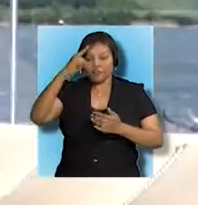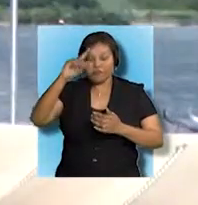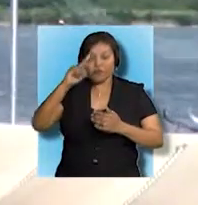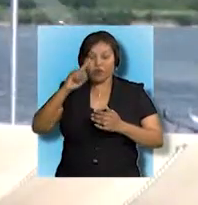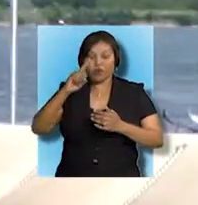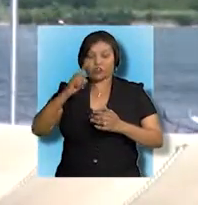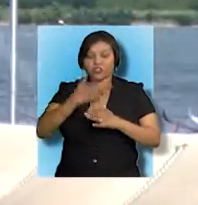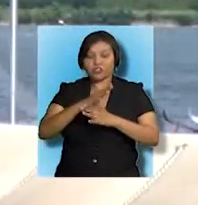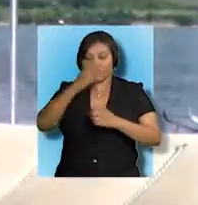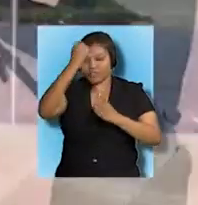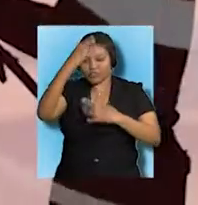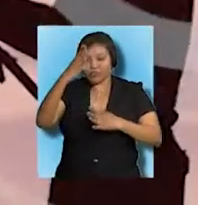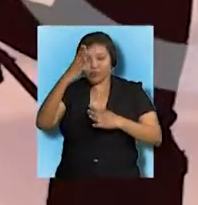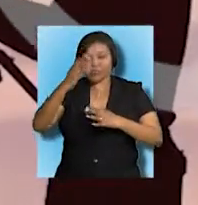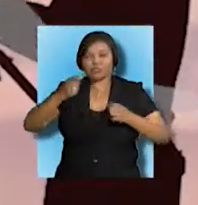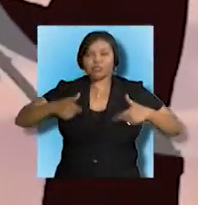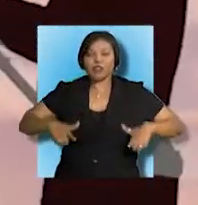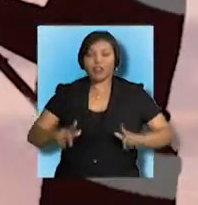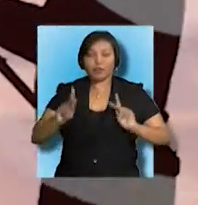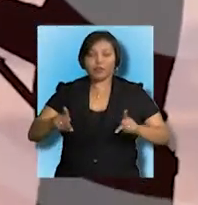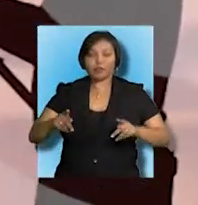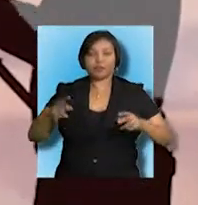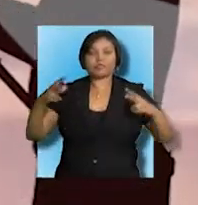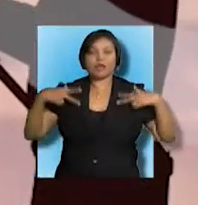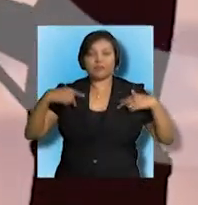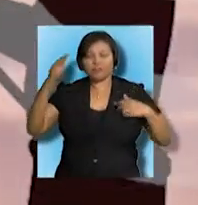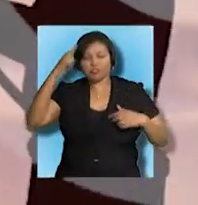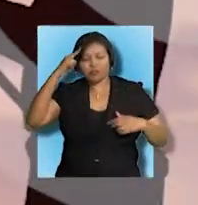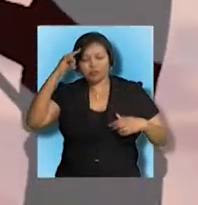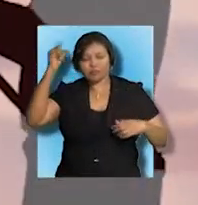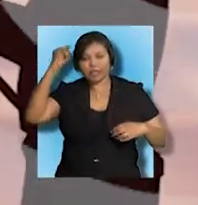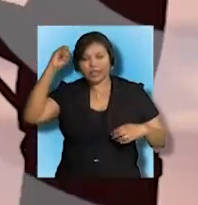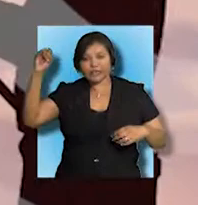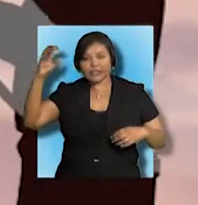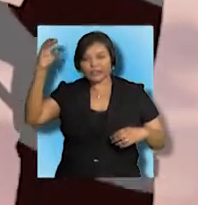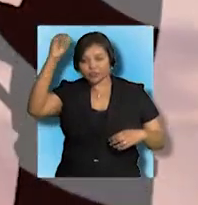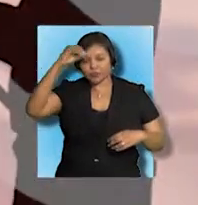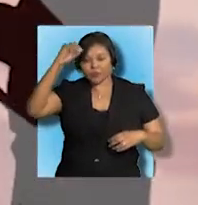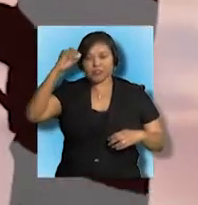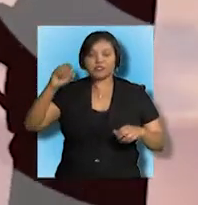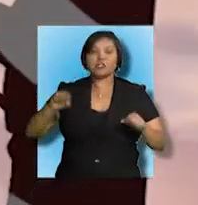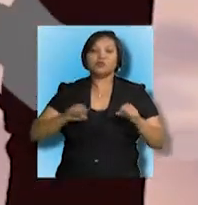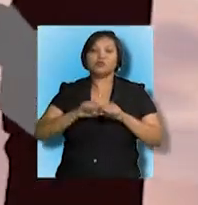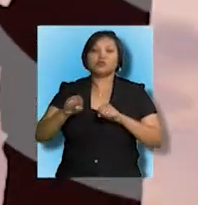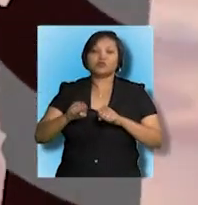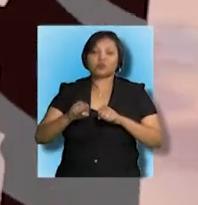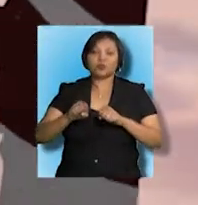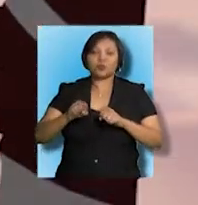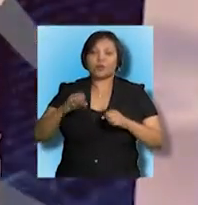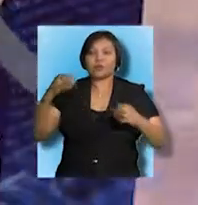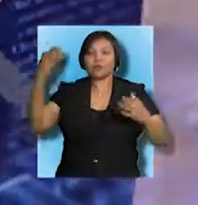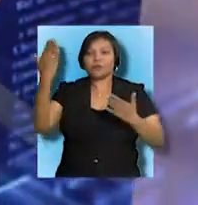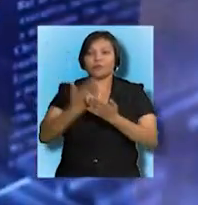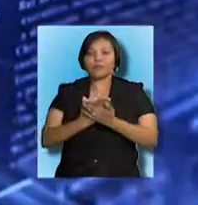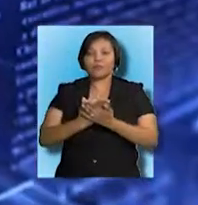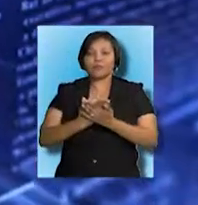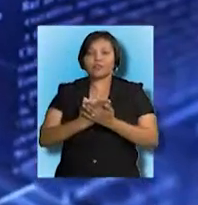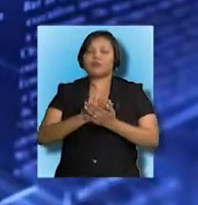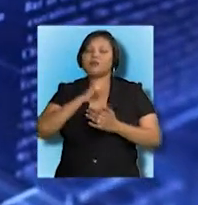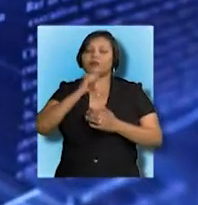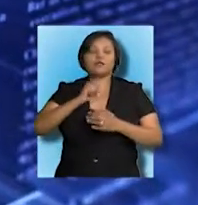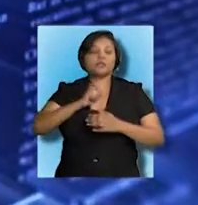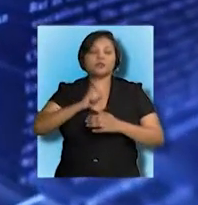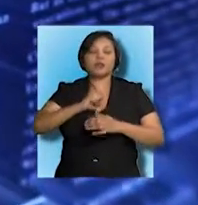opinions, analyses and perspectives, and as such it is no ordinary industry. But if unregulated,